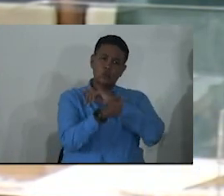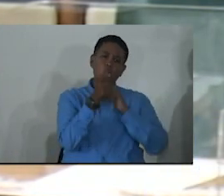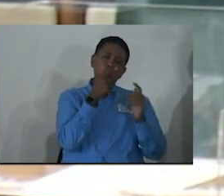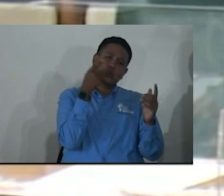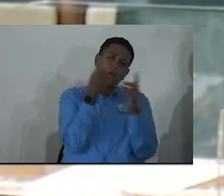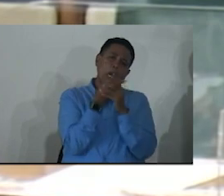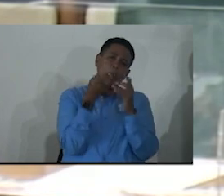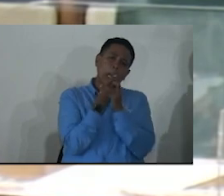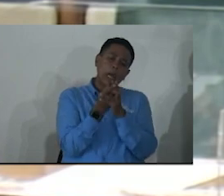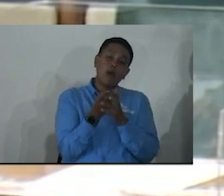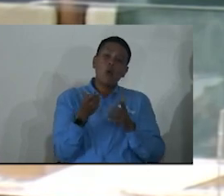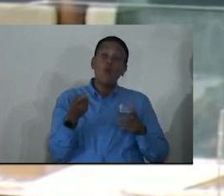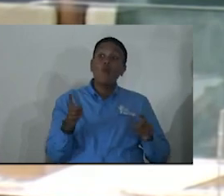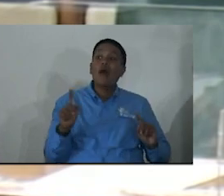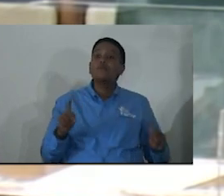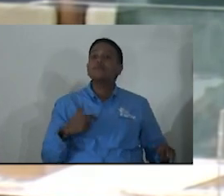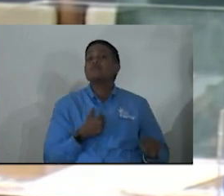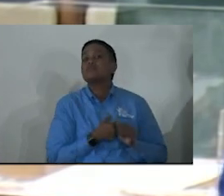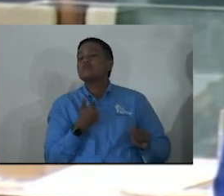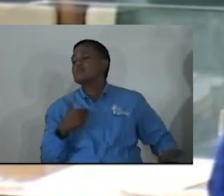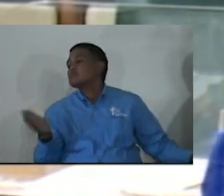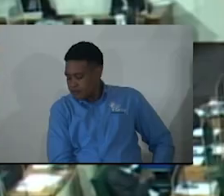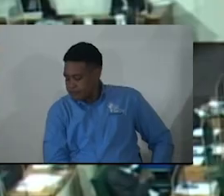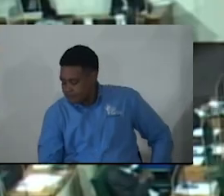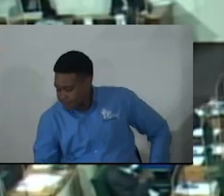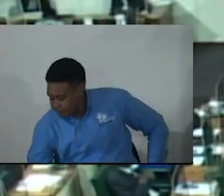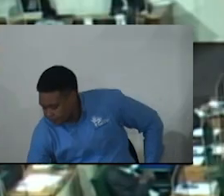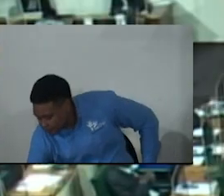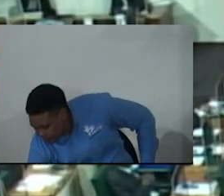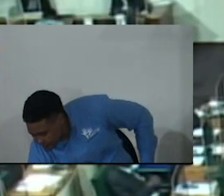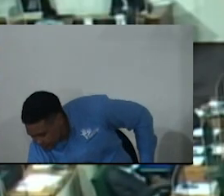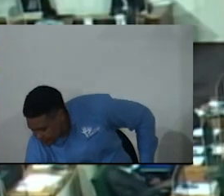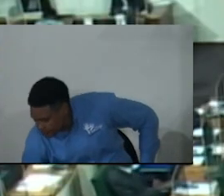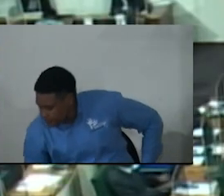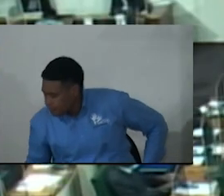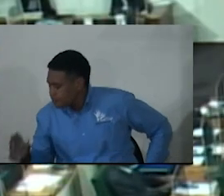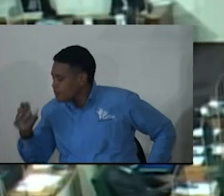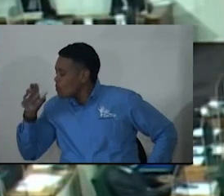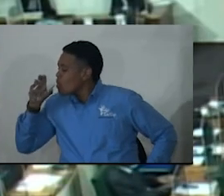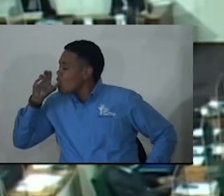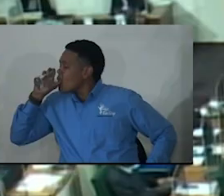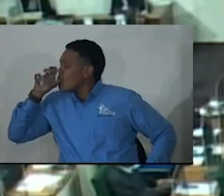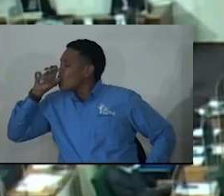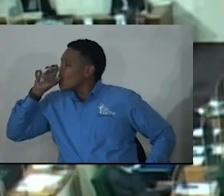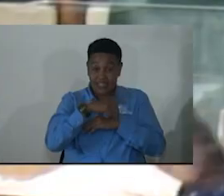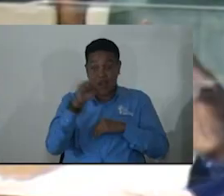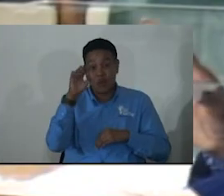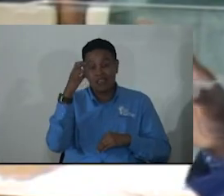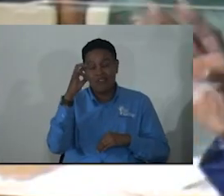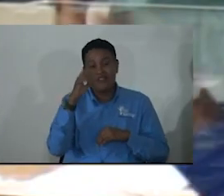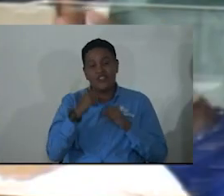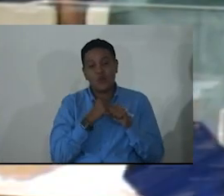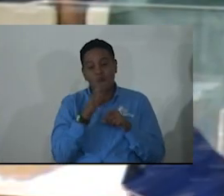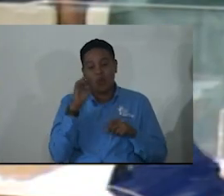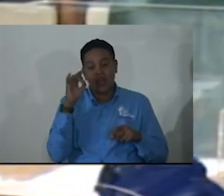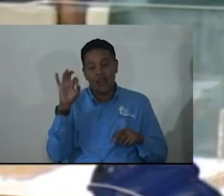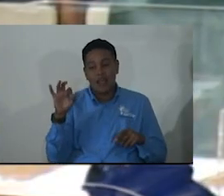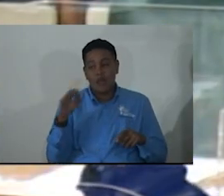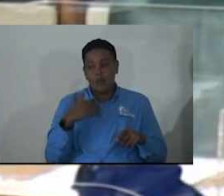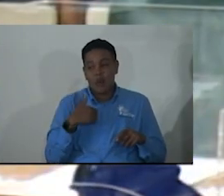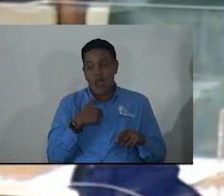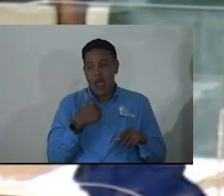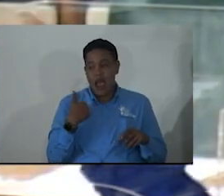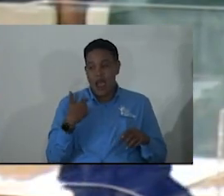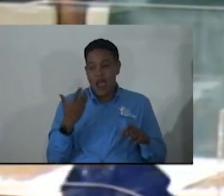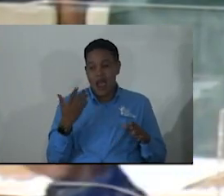while acting as a deterrent to others. She says there is also a push for changes in the domestic violence legislation